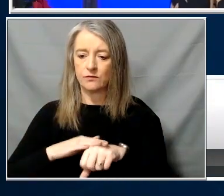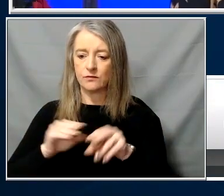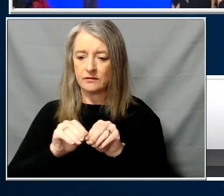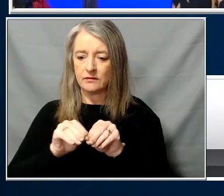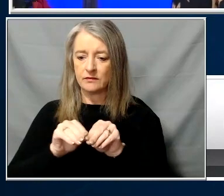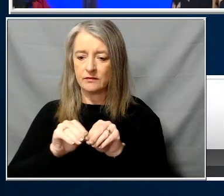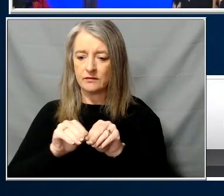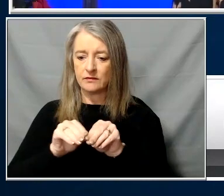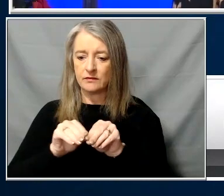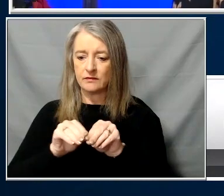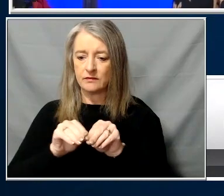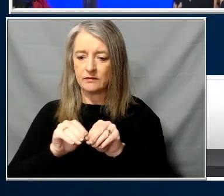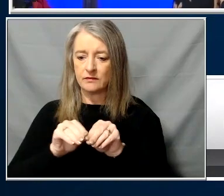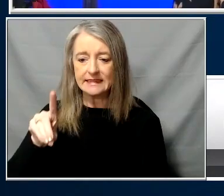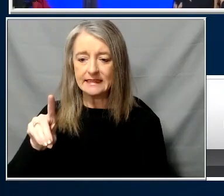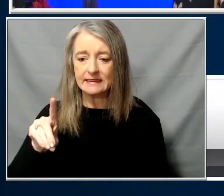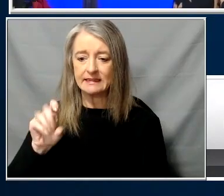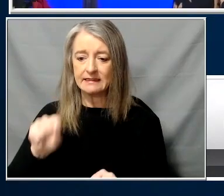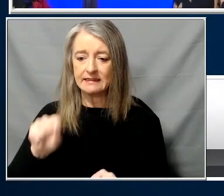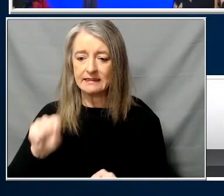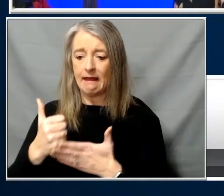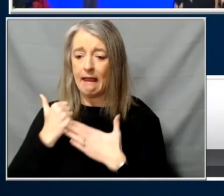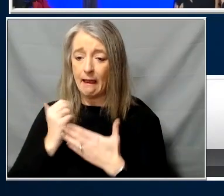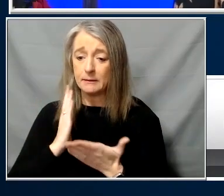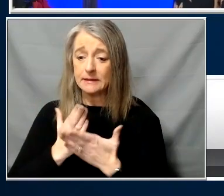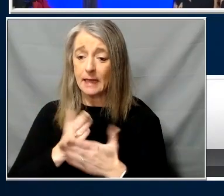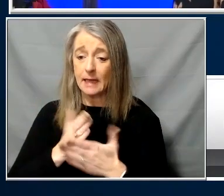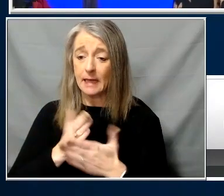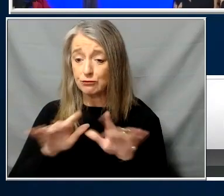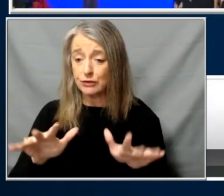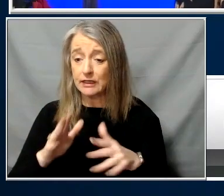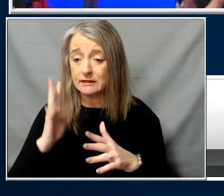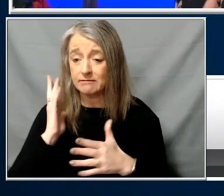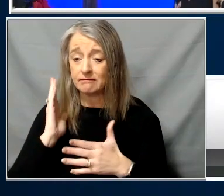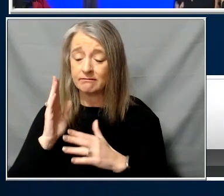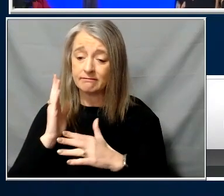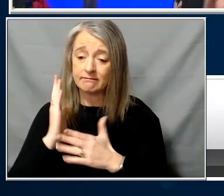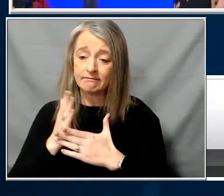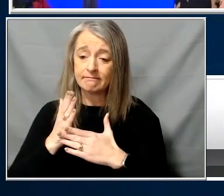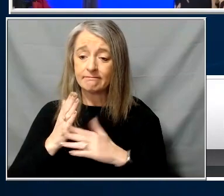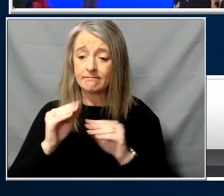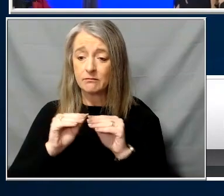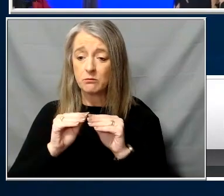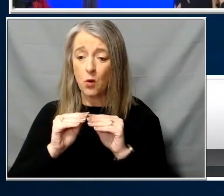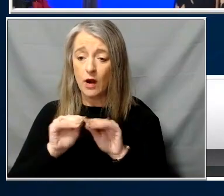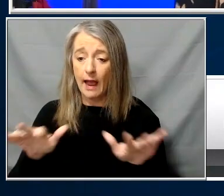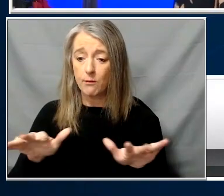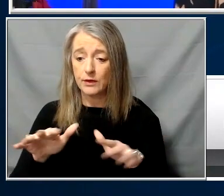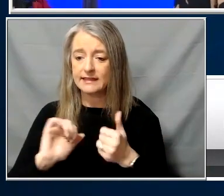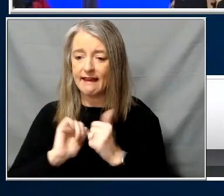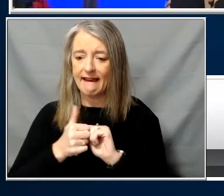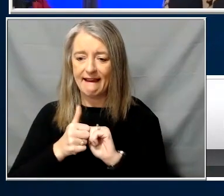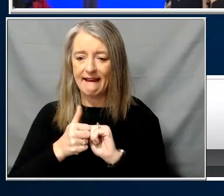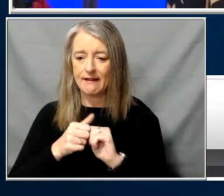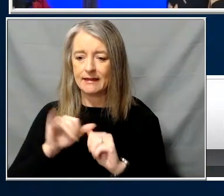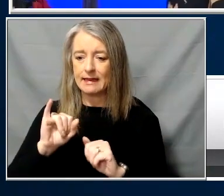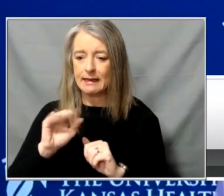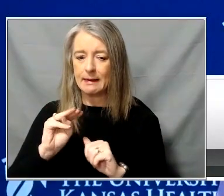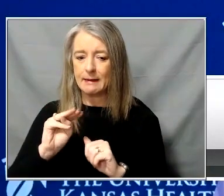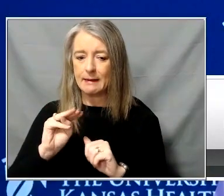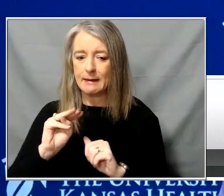teens and low 20s as well. All right, several Mpox researchers, they used to be called monkeypox, it's now called Mpox.